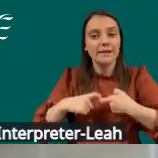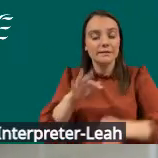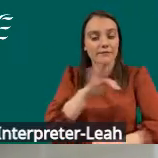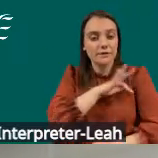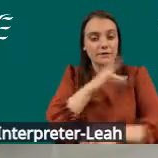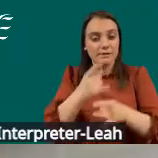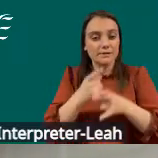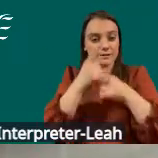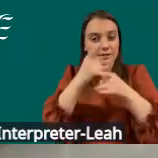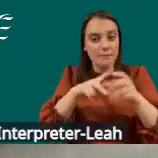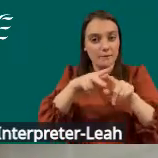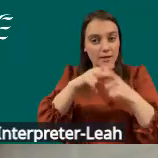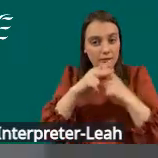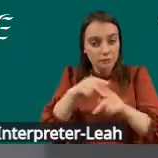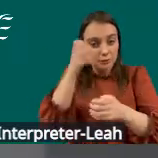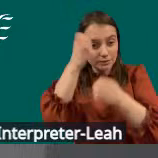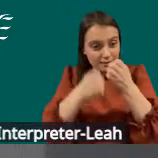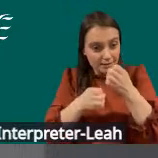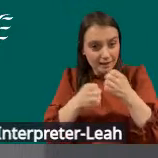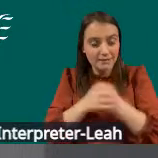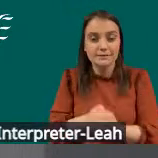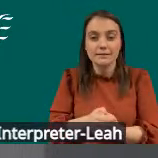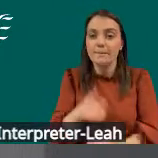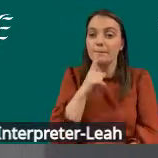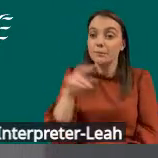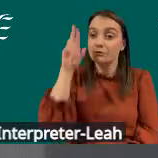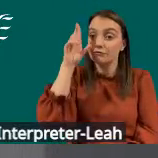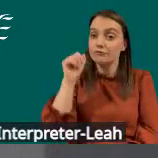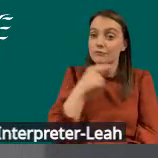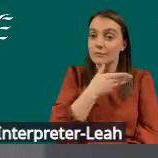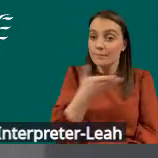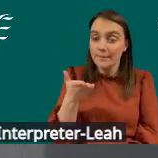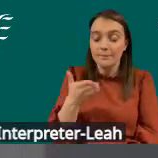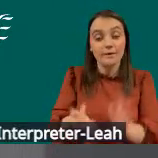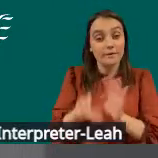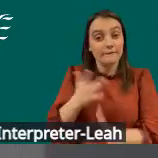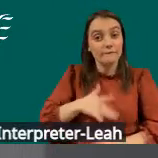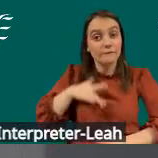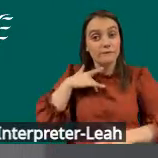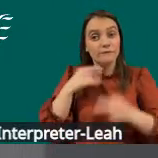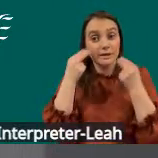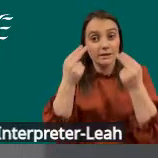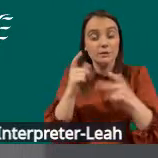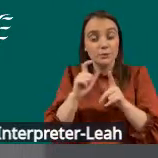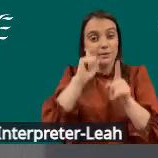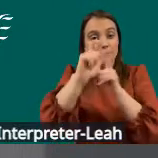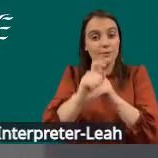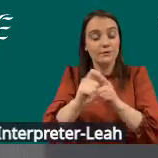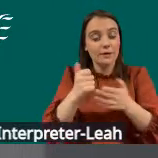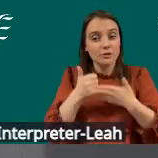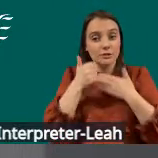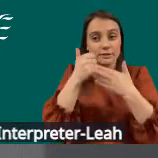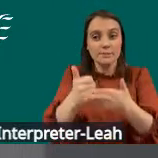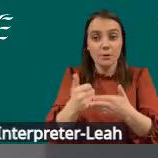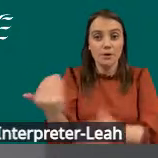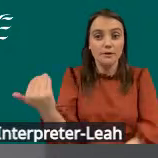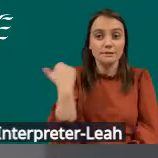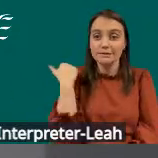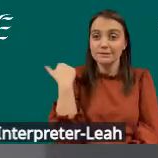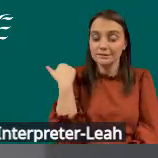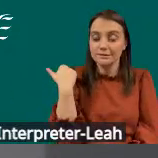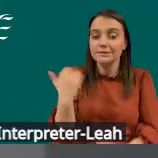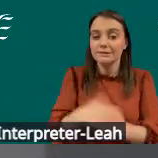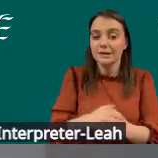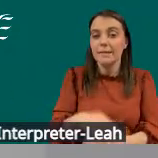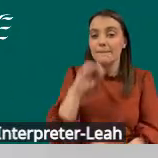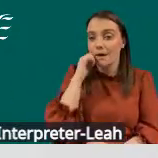and resources at the end. But remember, if you feel you need professional support, just reach out, as support is